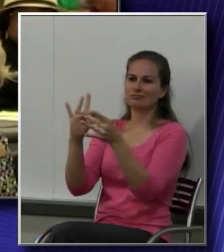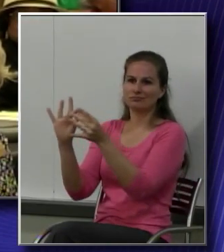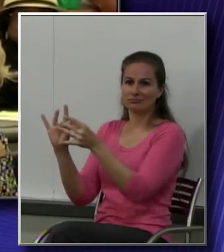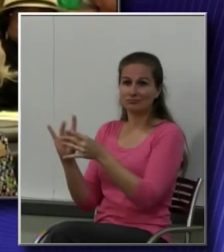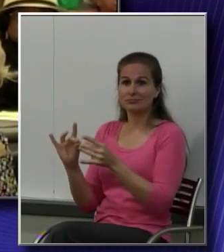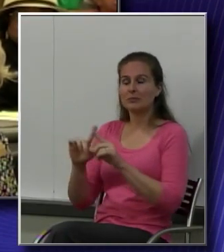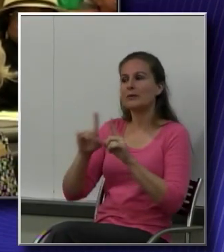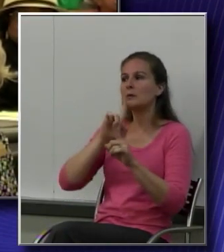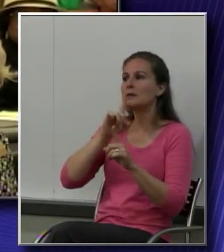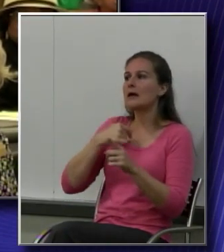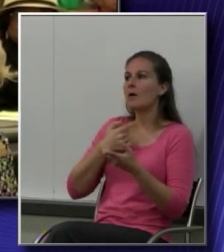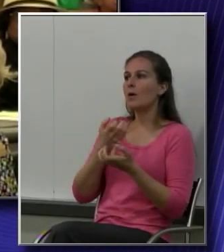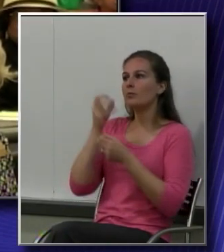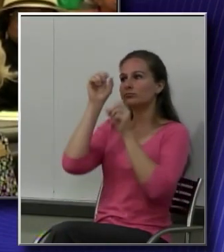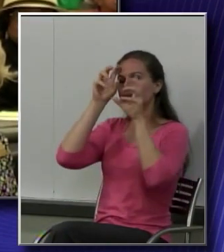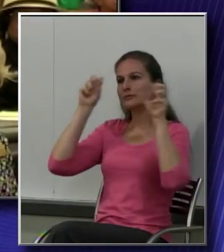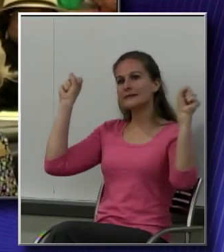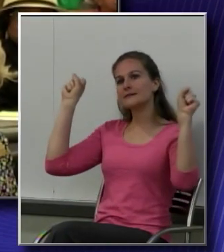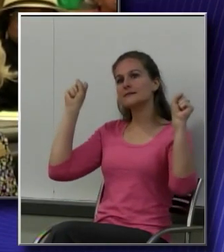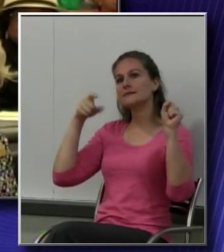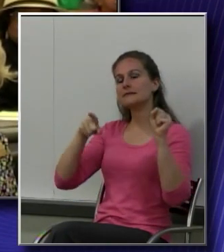a president that